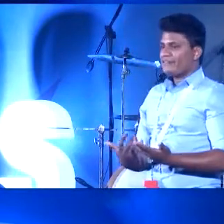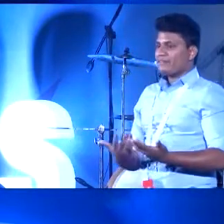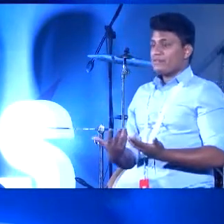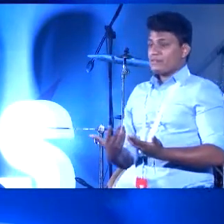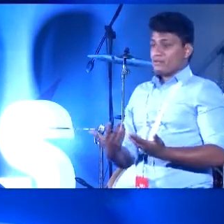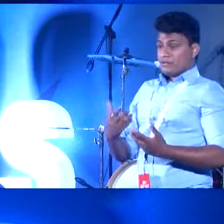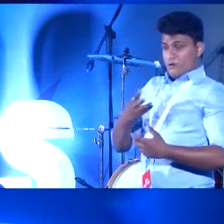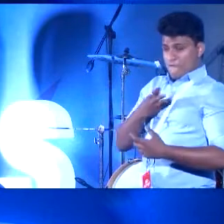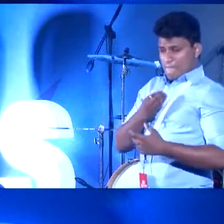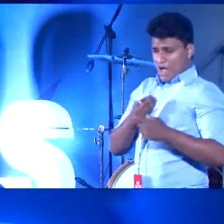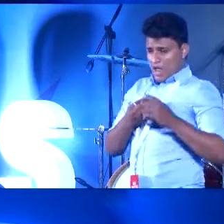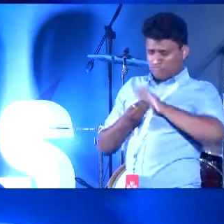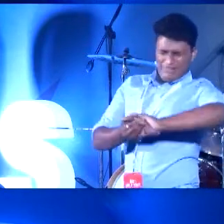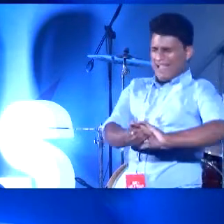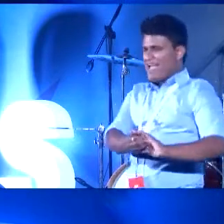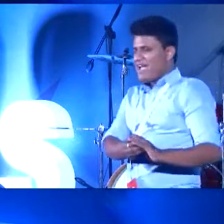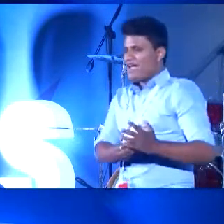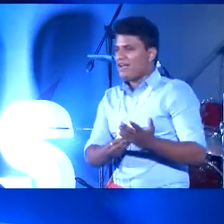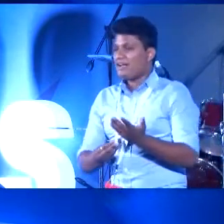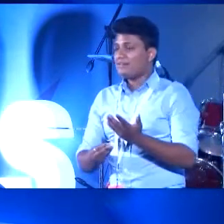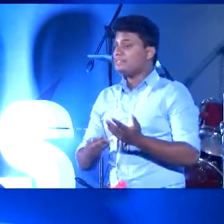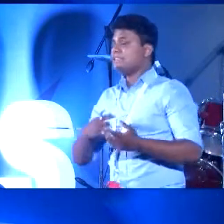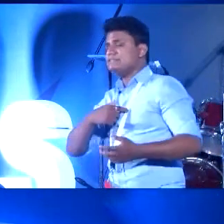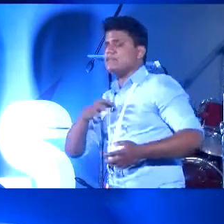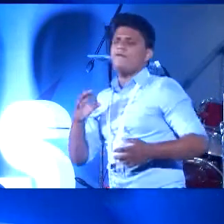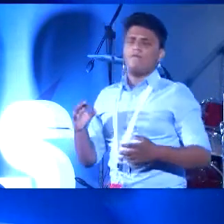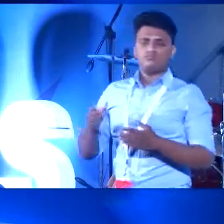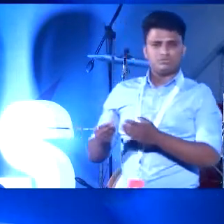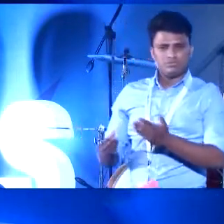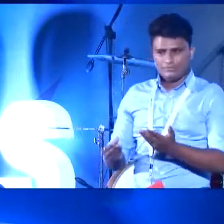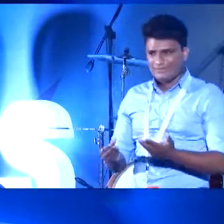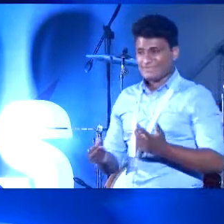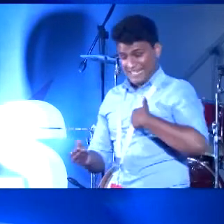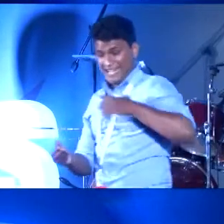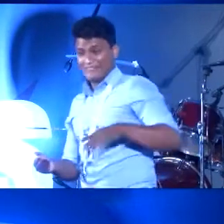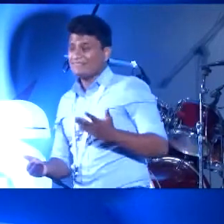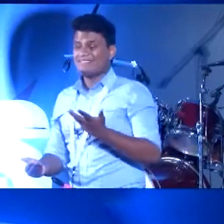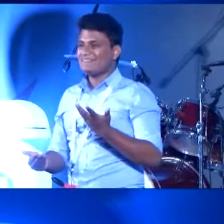mastery of fear, and the rebirth of compassion. And what do we have?